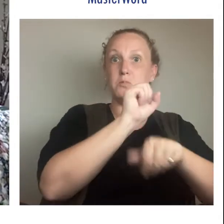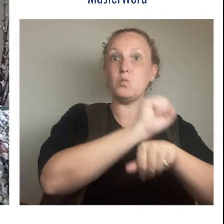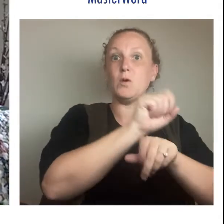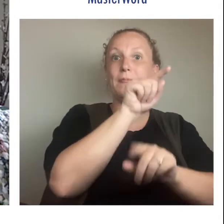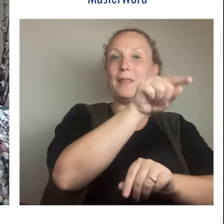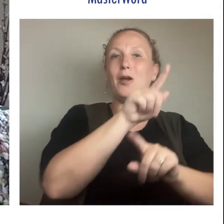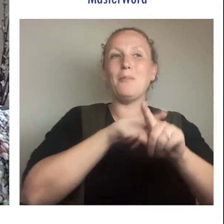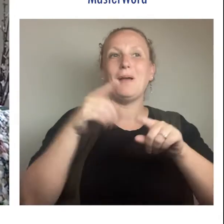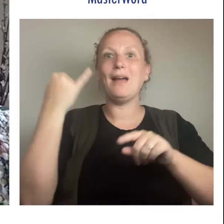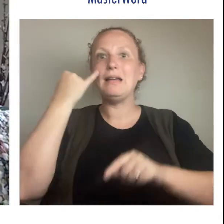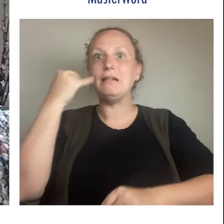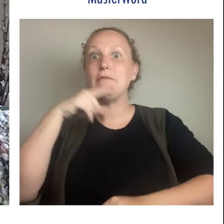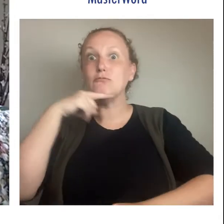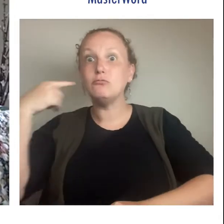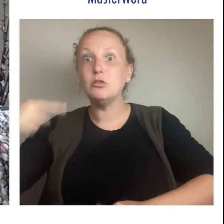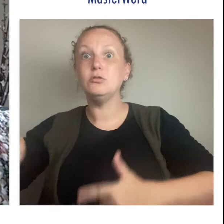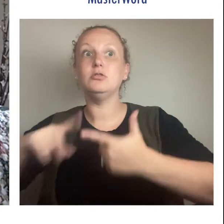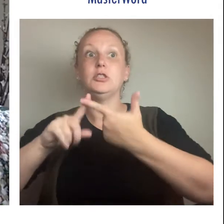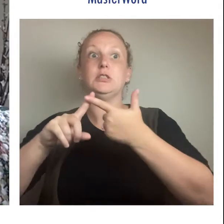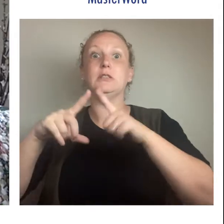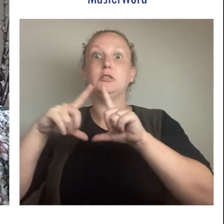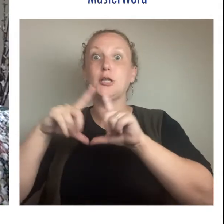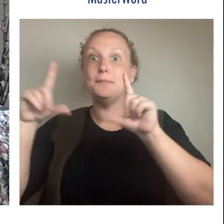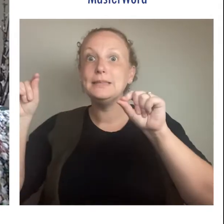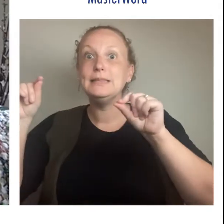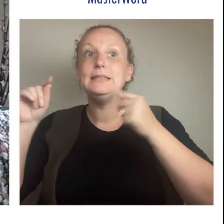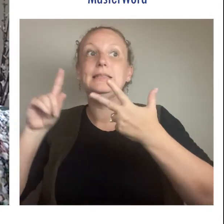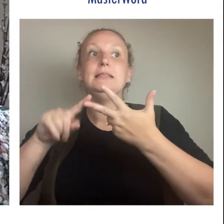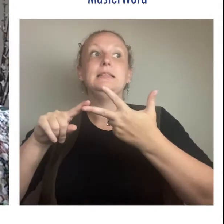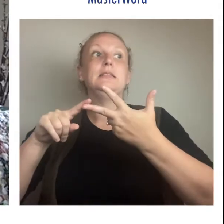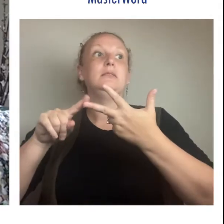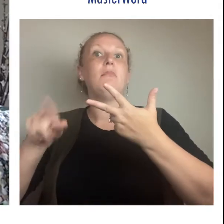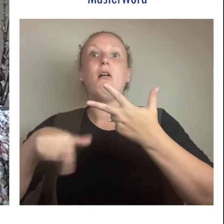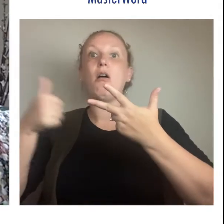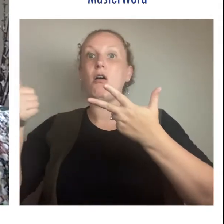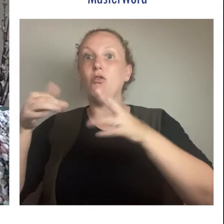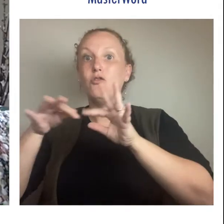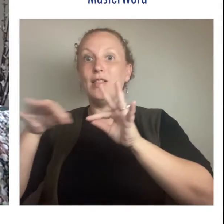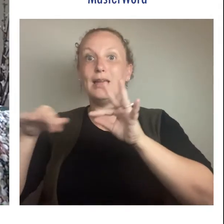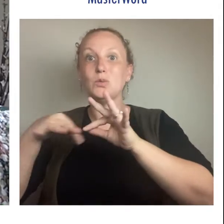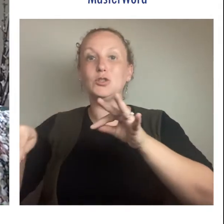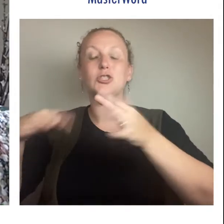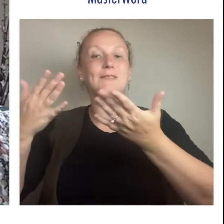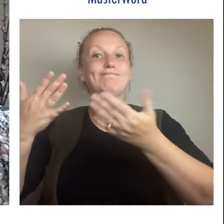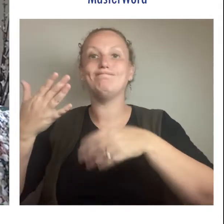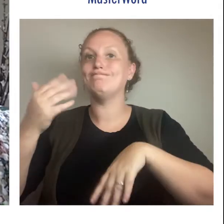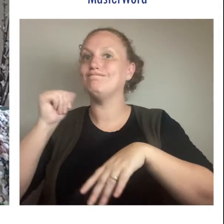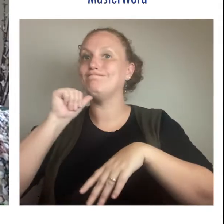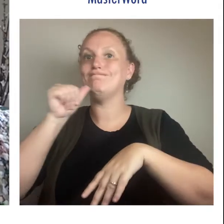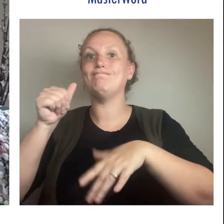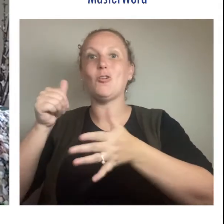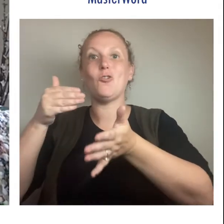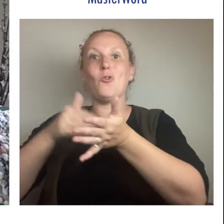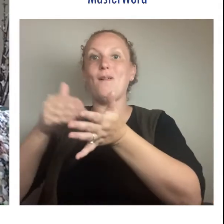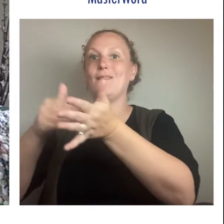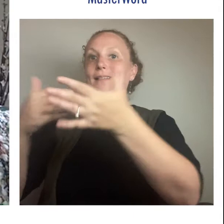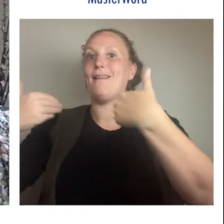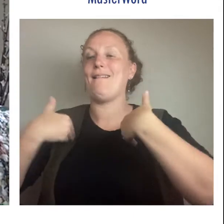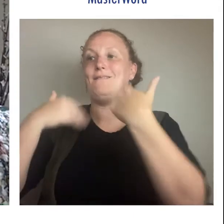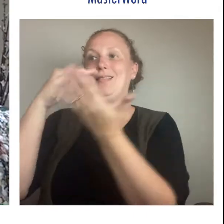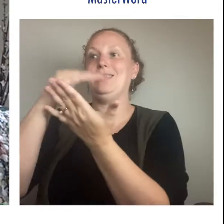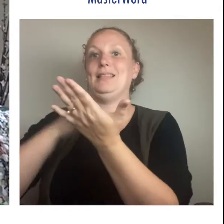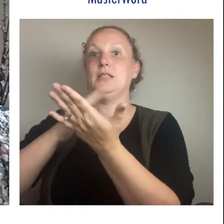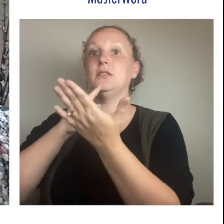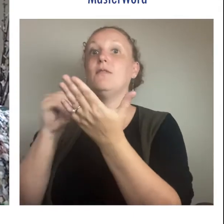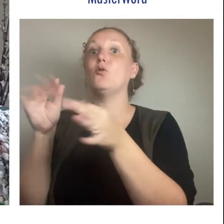with, when you're dealing with Russian or Japanese or other languages, you typically don't find that there's a court